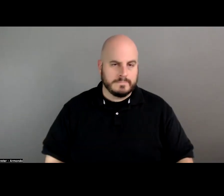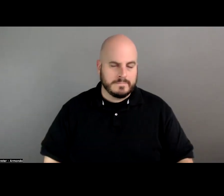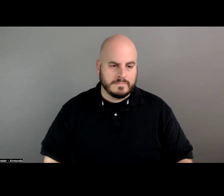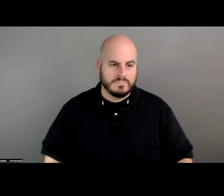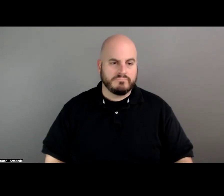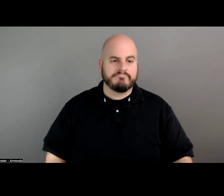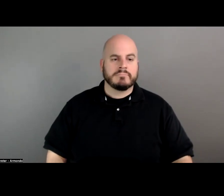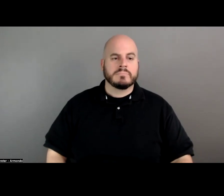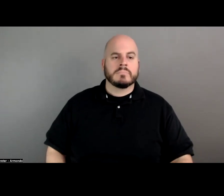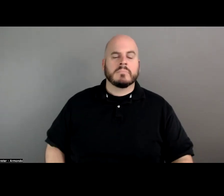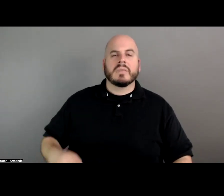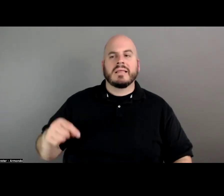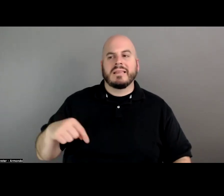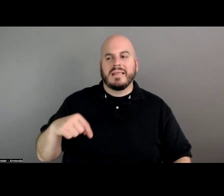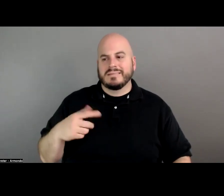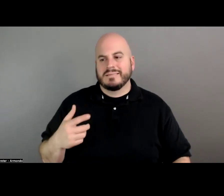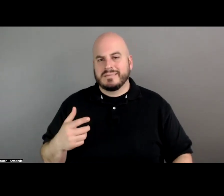This is something